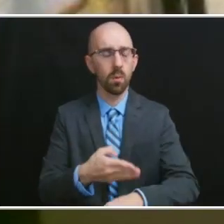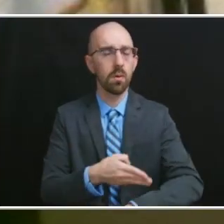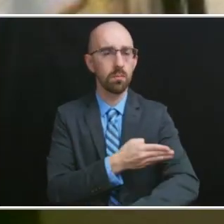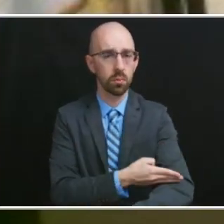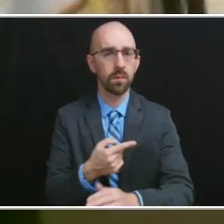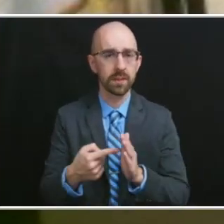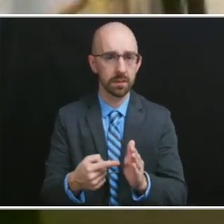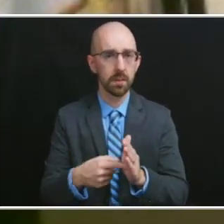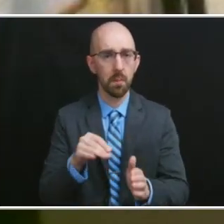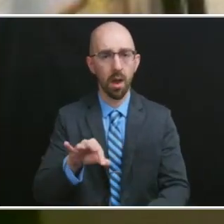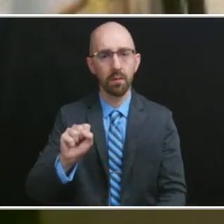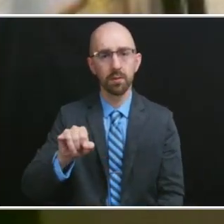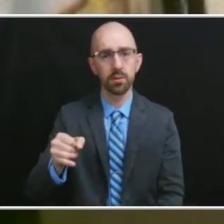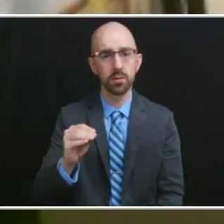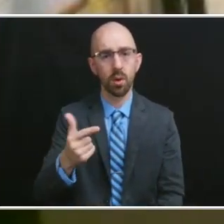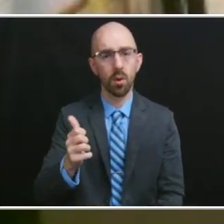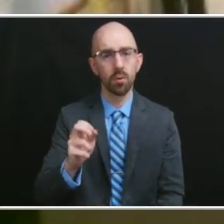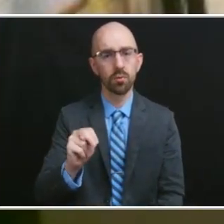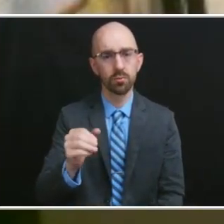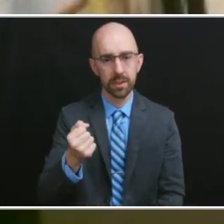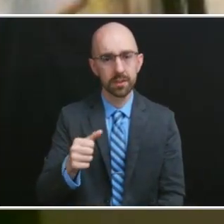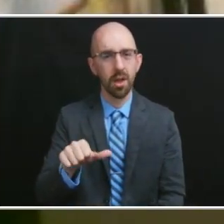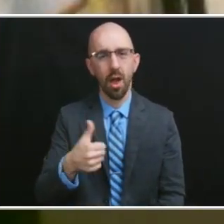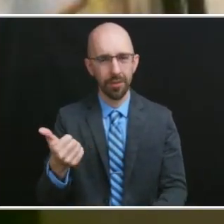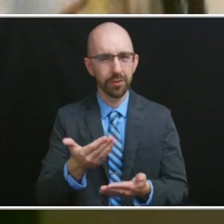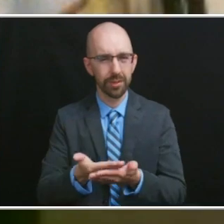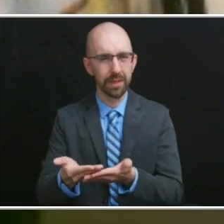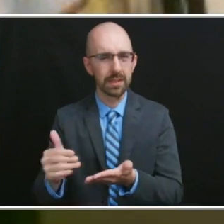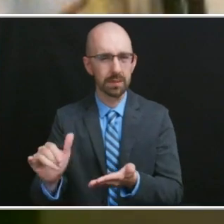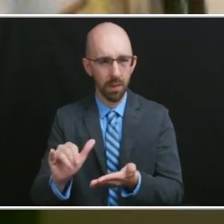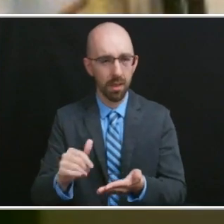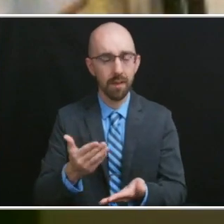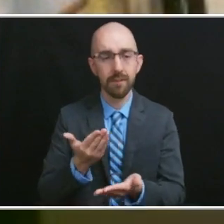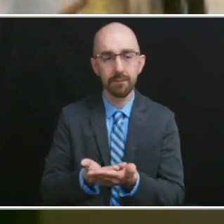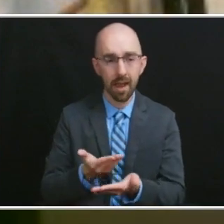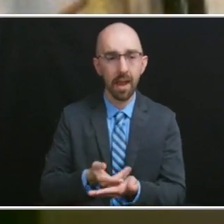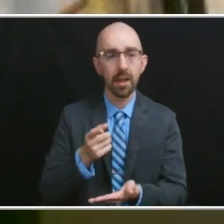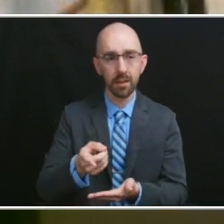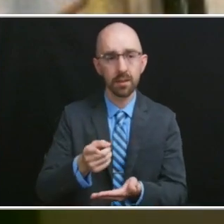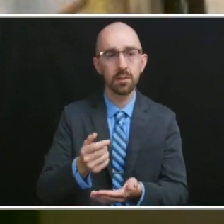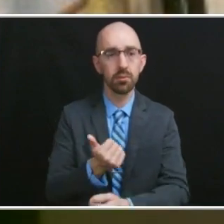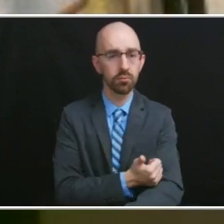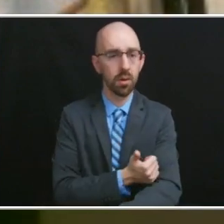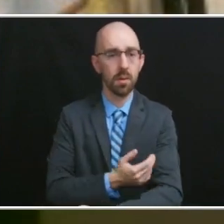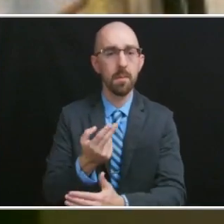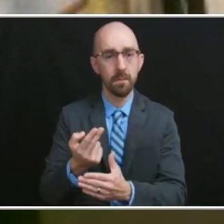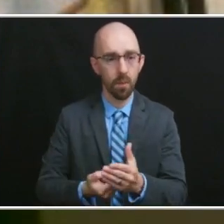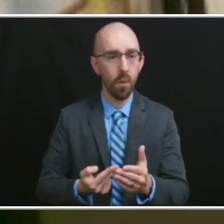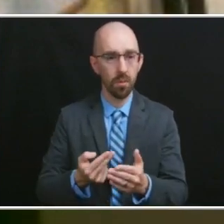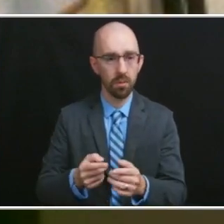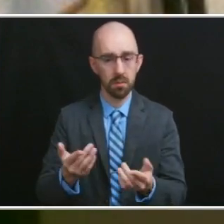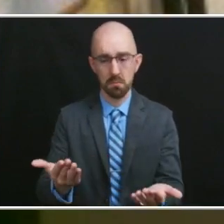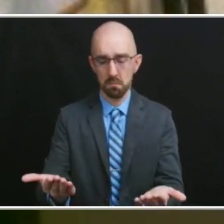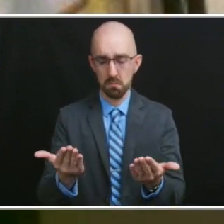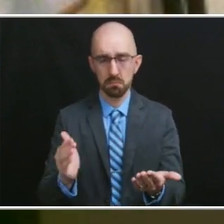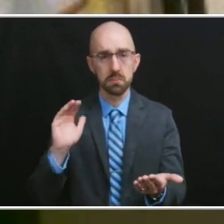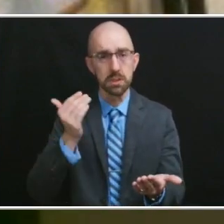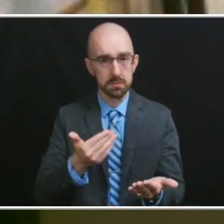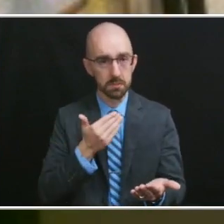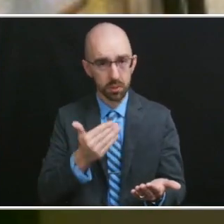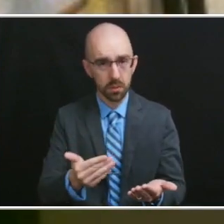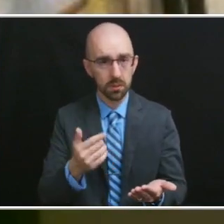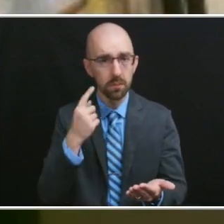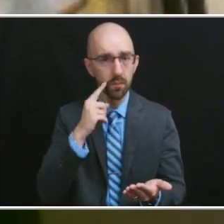Sjögren's, amongst other parameters. In fact, these drugs both of them were promising, that in the